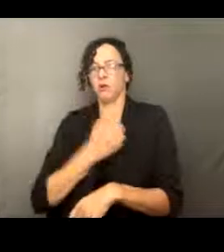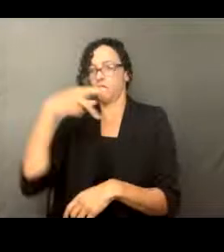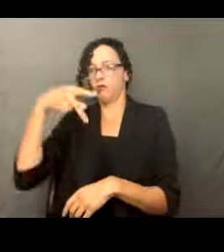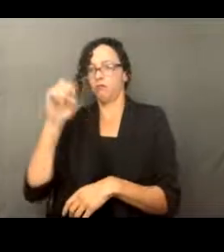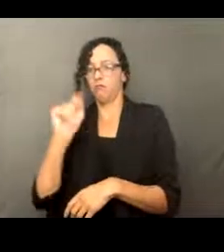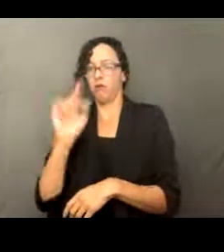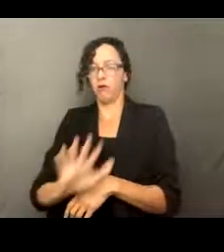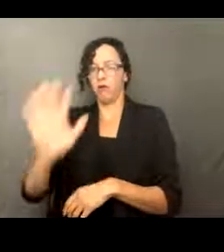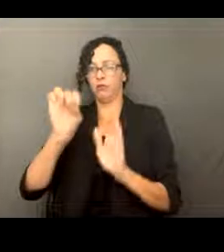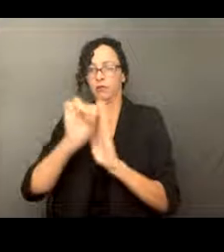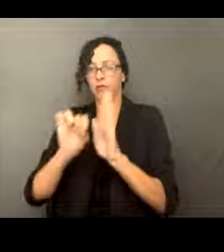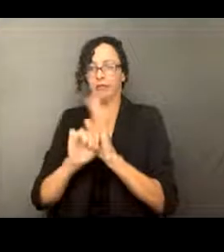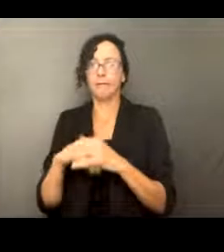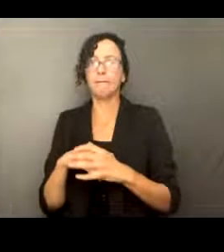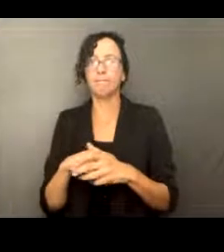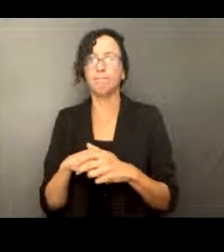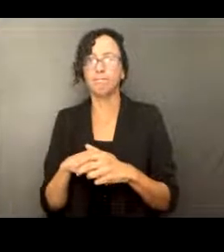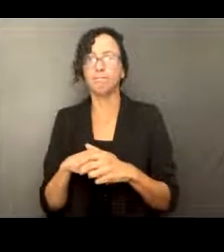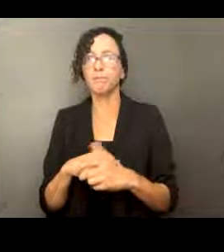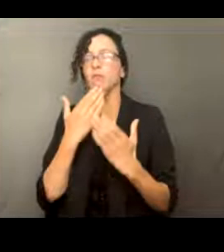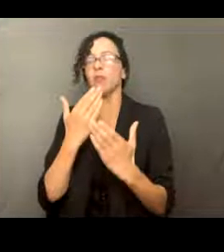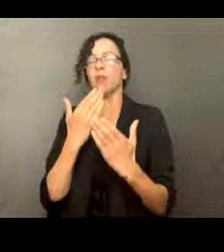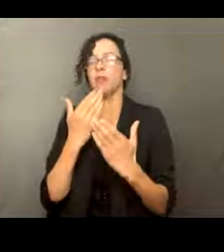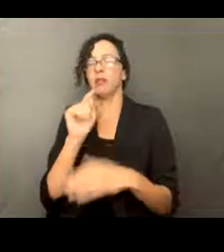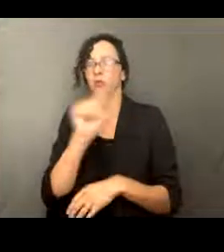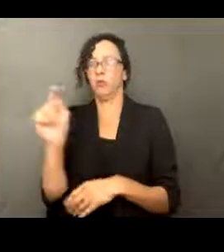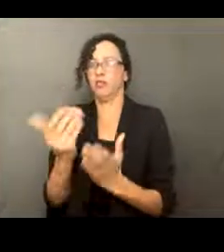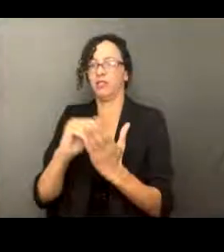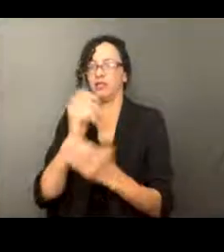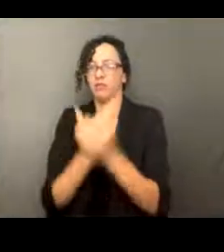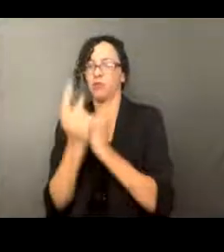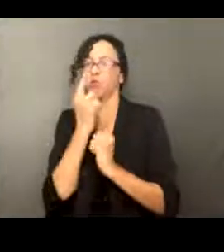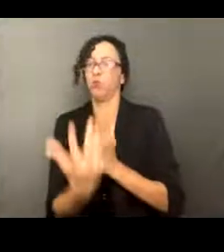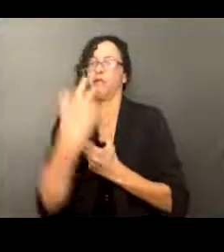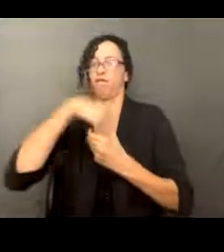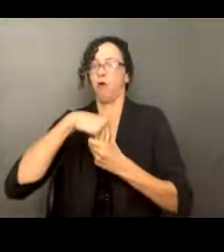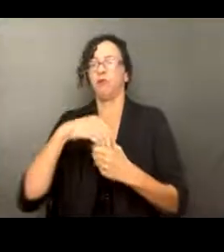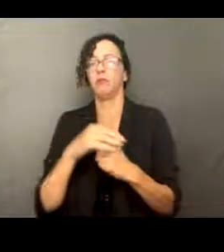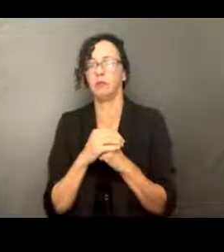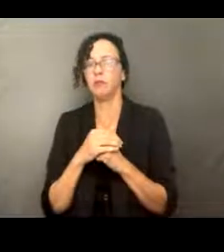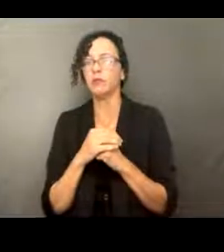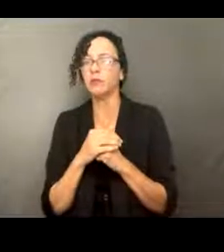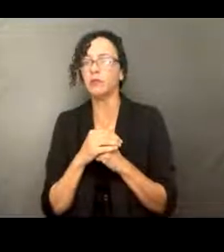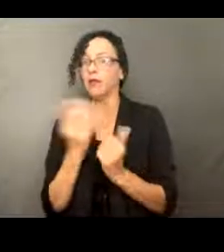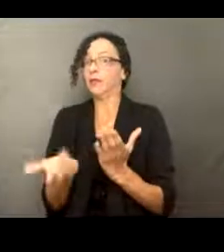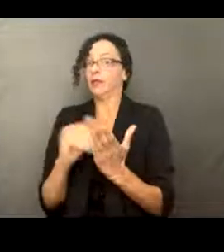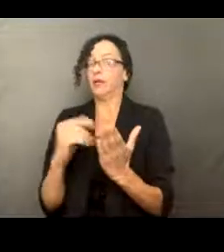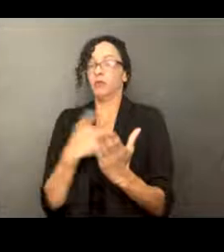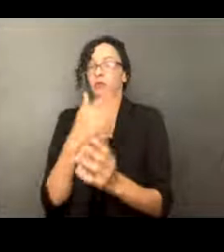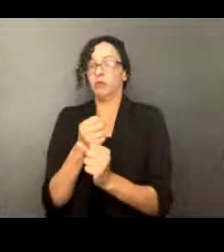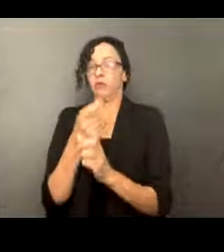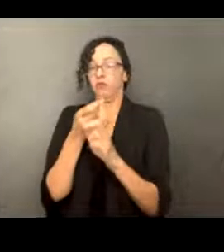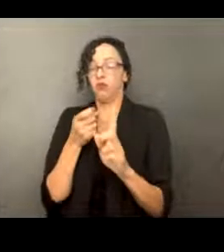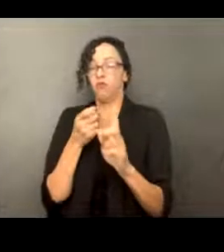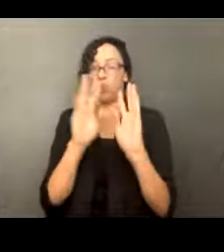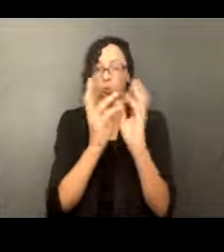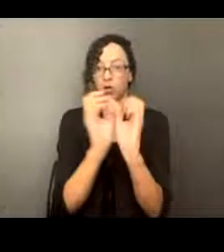to everybody that was involved in this. By the way, we received from those workshops and those listening sessions, we